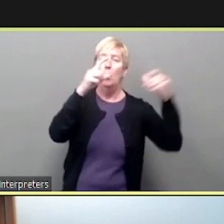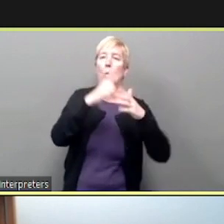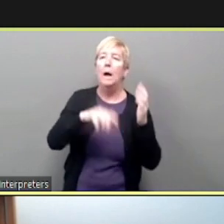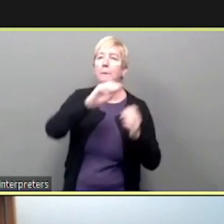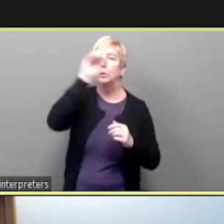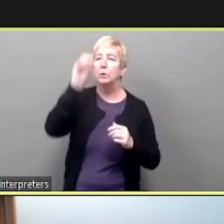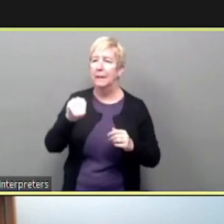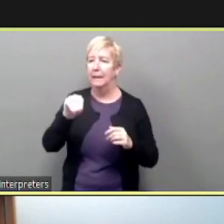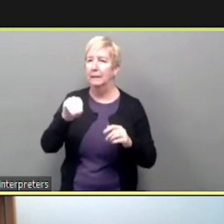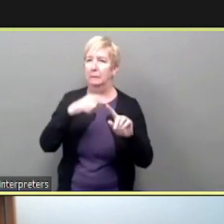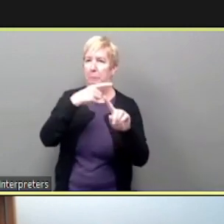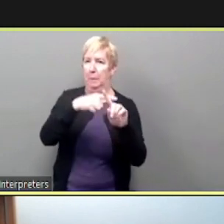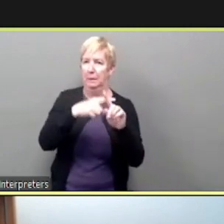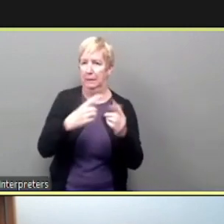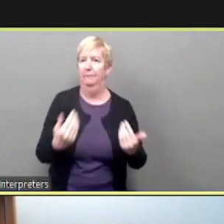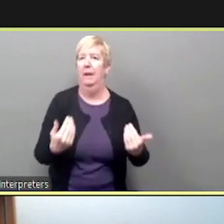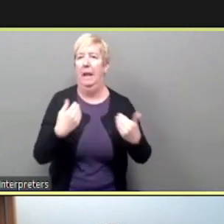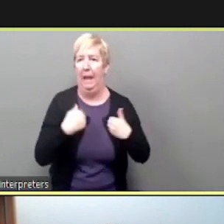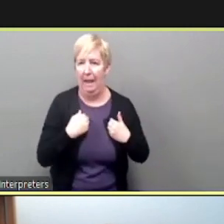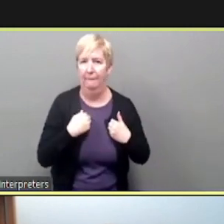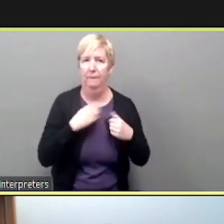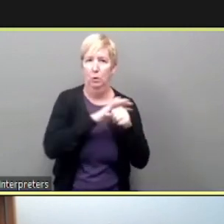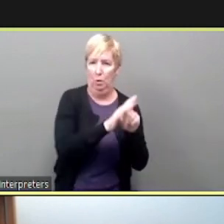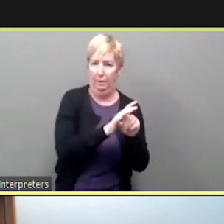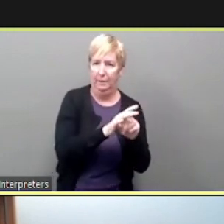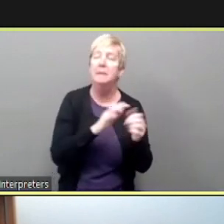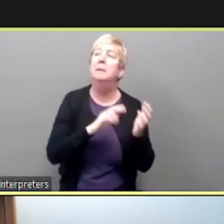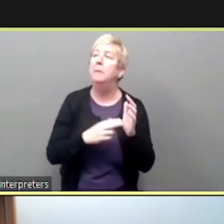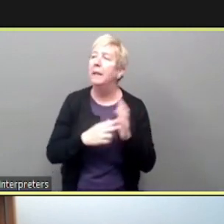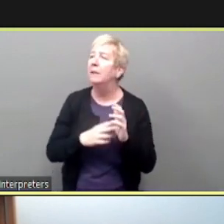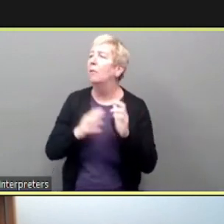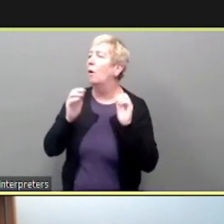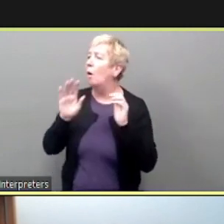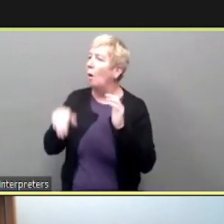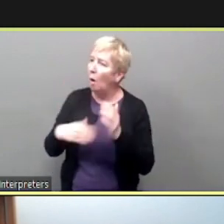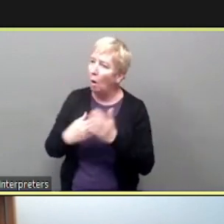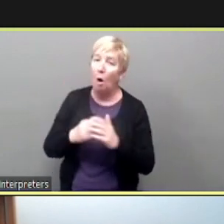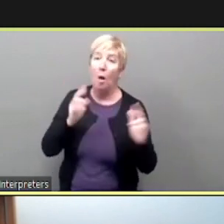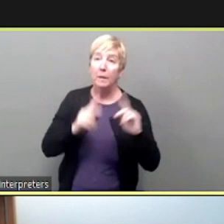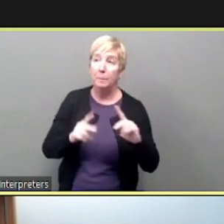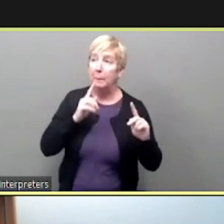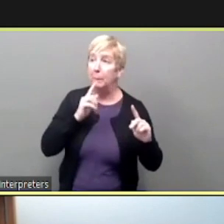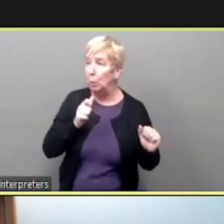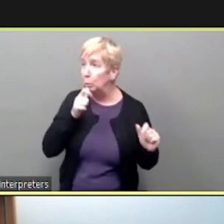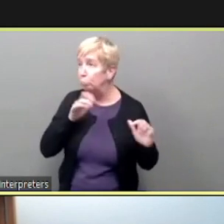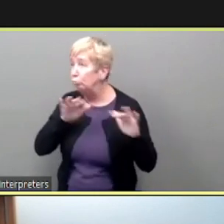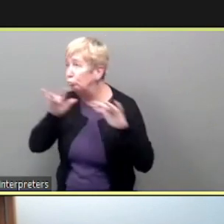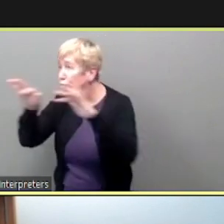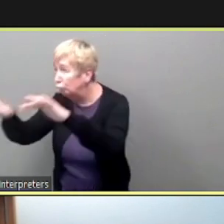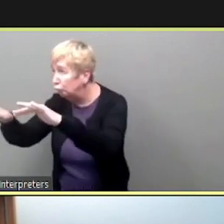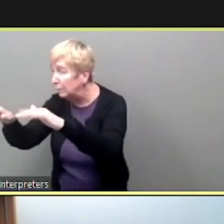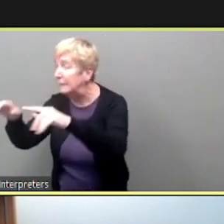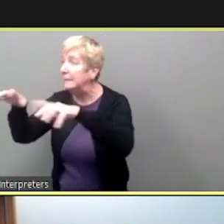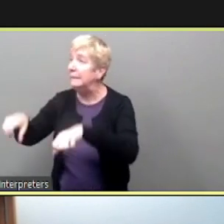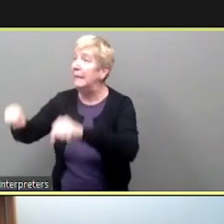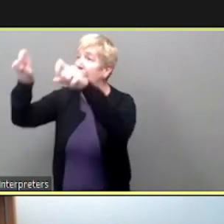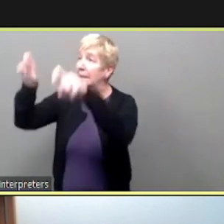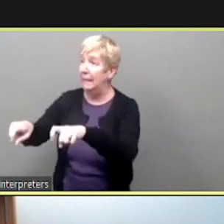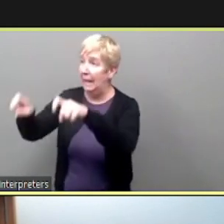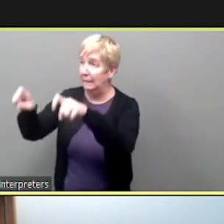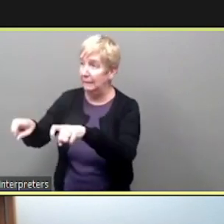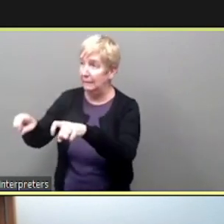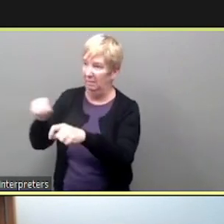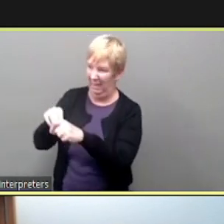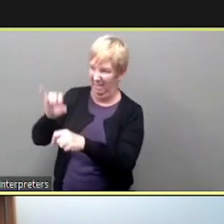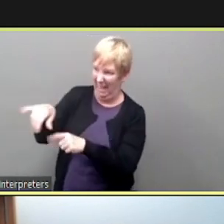out of all the people who go out and get a test in a specific county, how many are testing